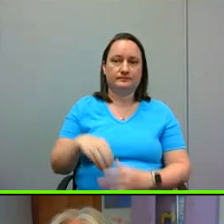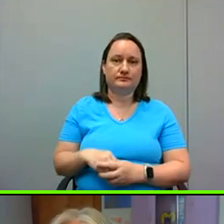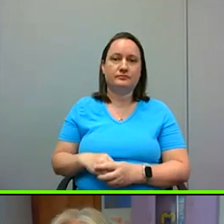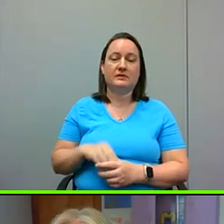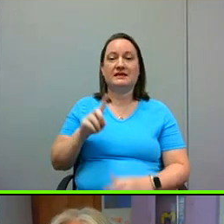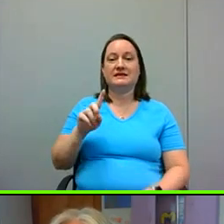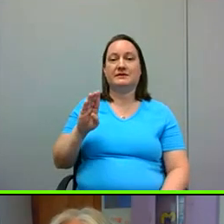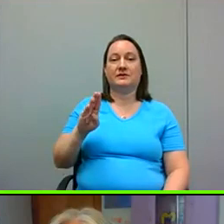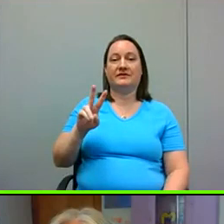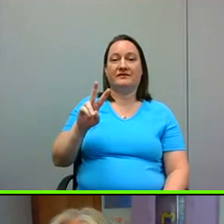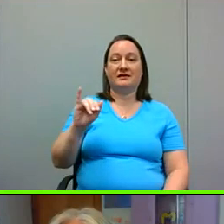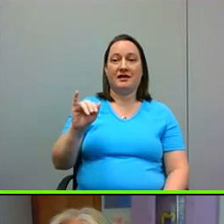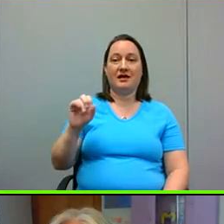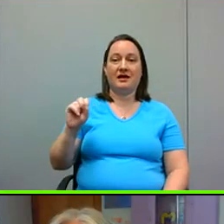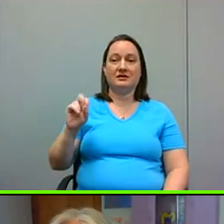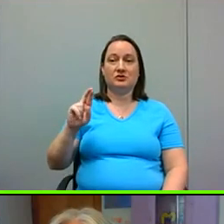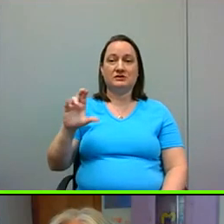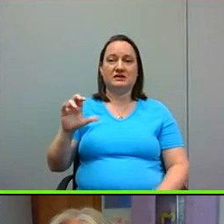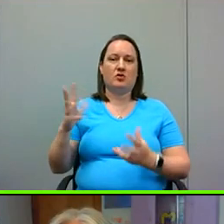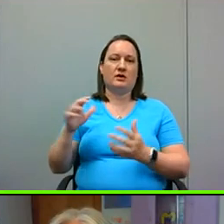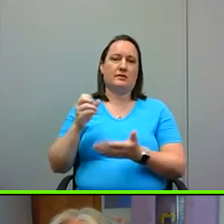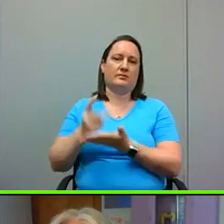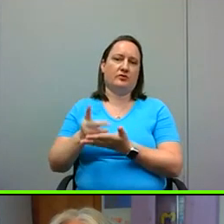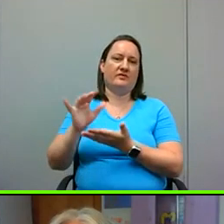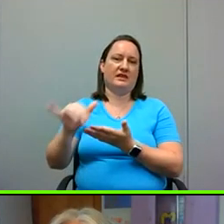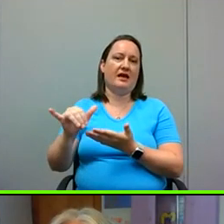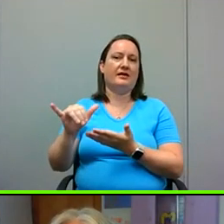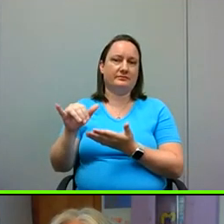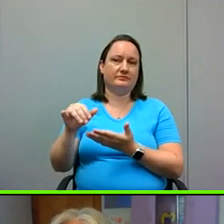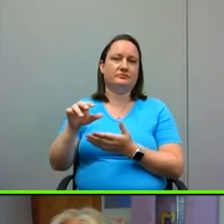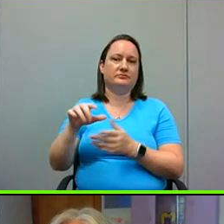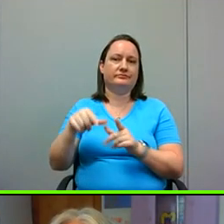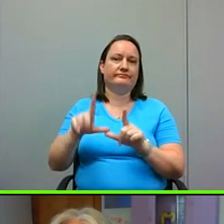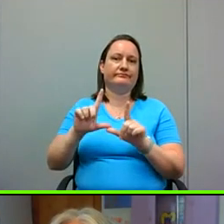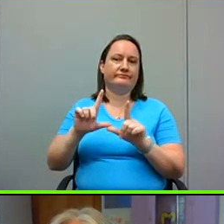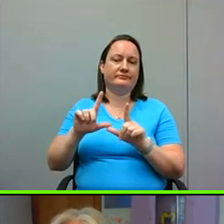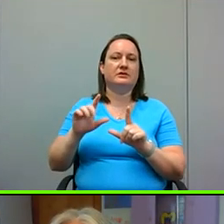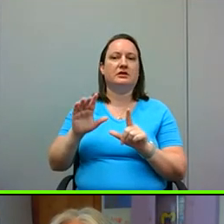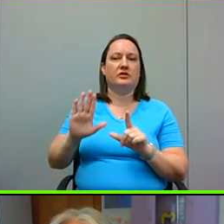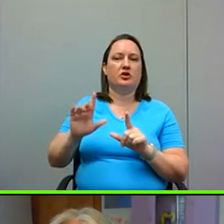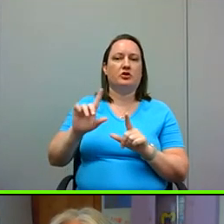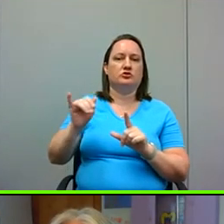DBVI SRC has also already approved this renewal at their June 2020 meeting.